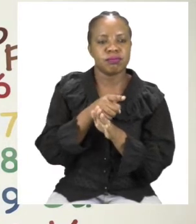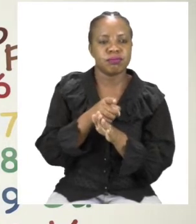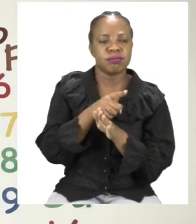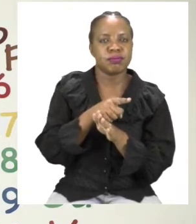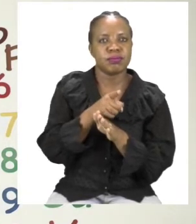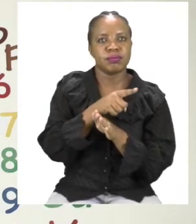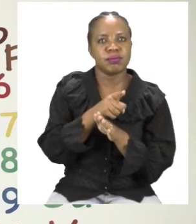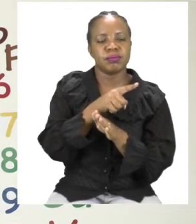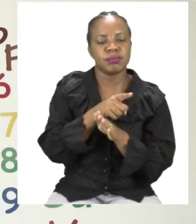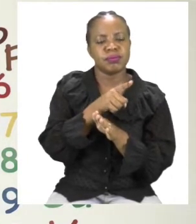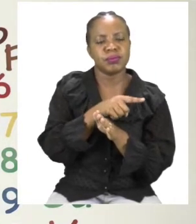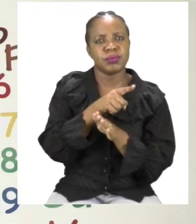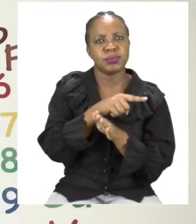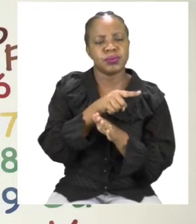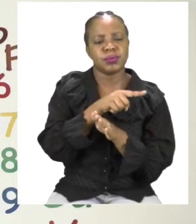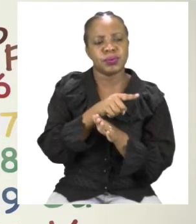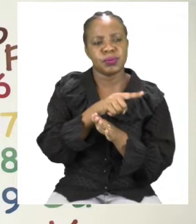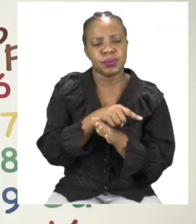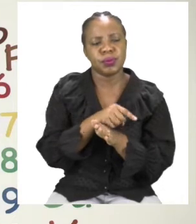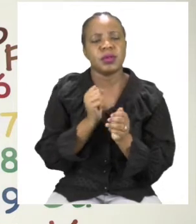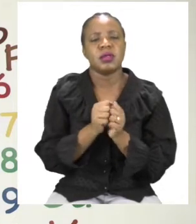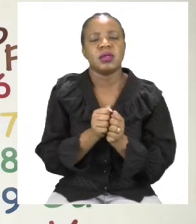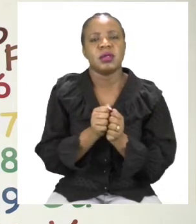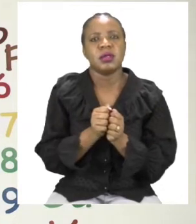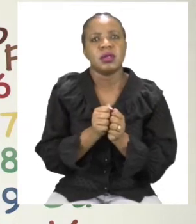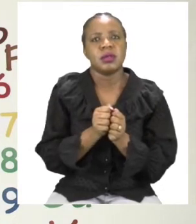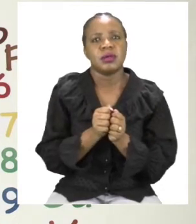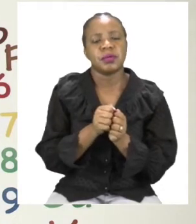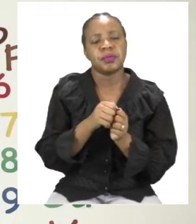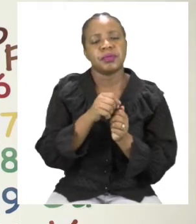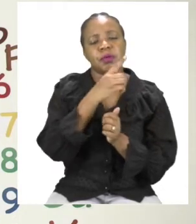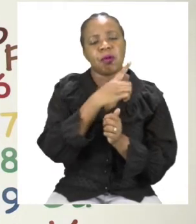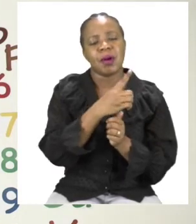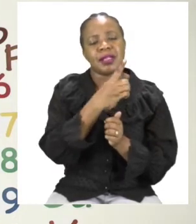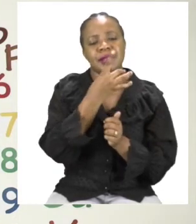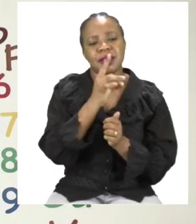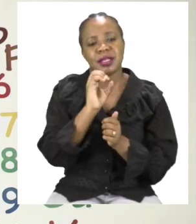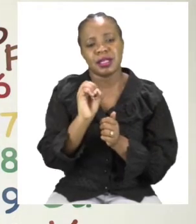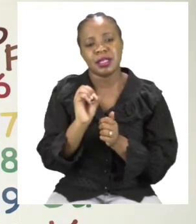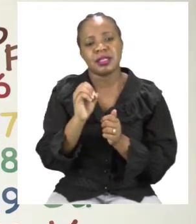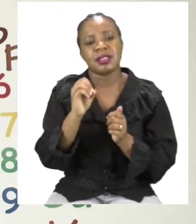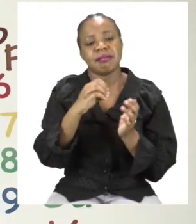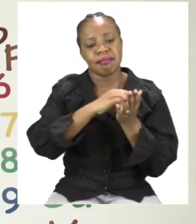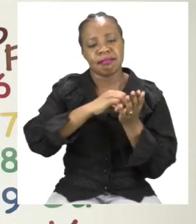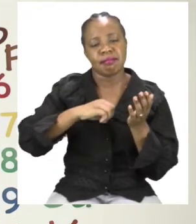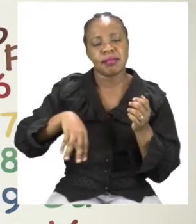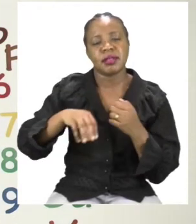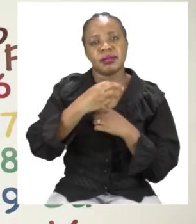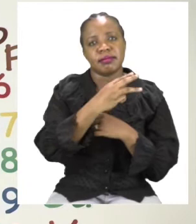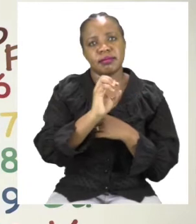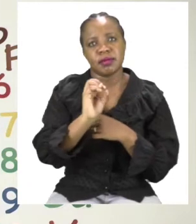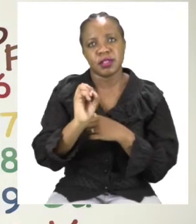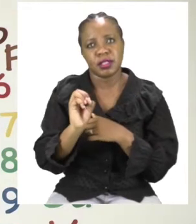answer from 180 minus 30 will be